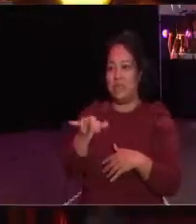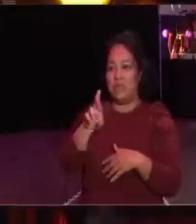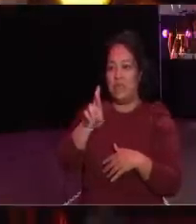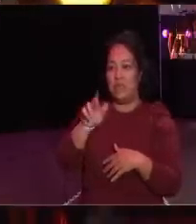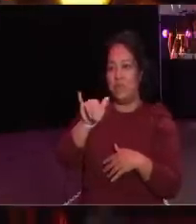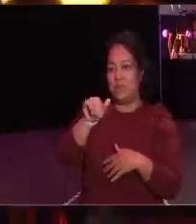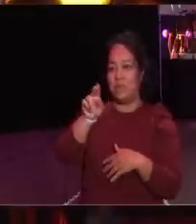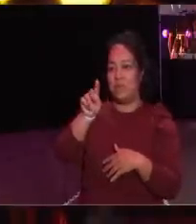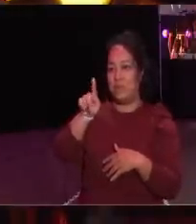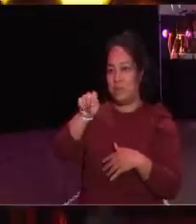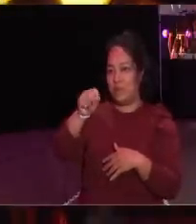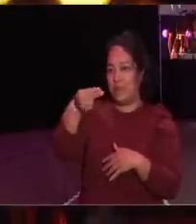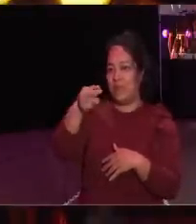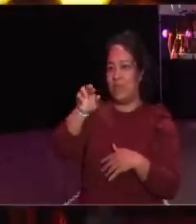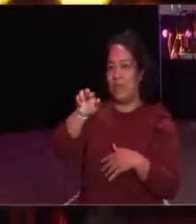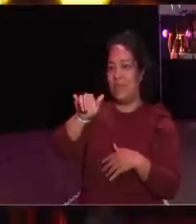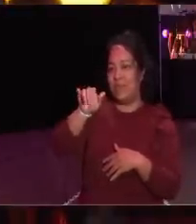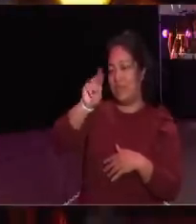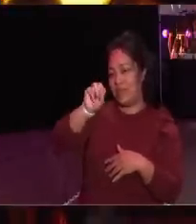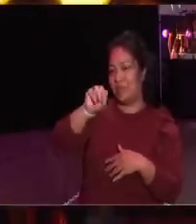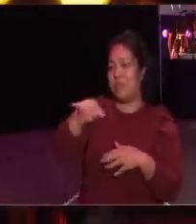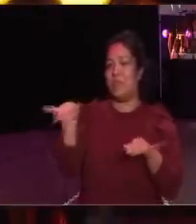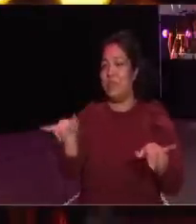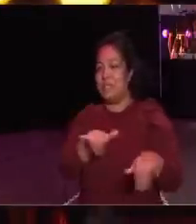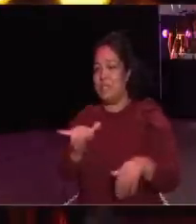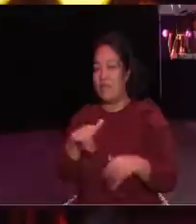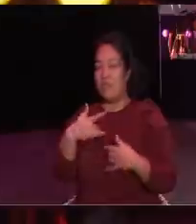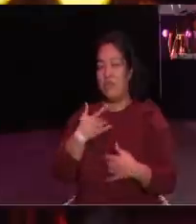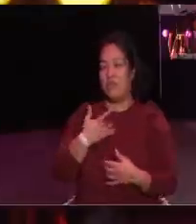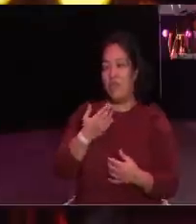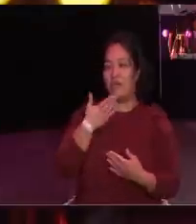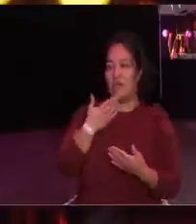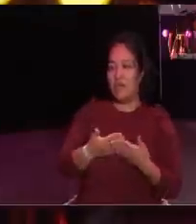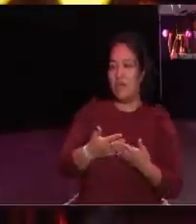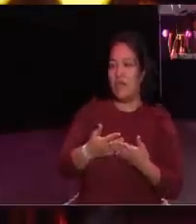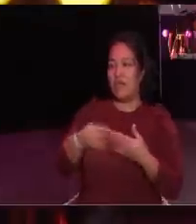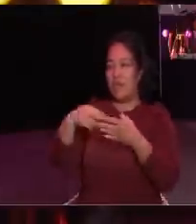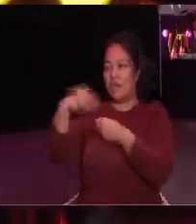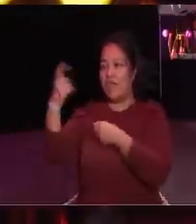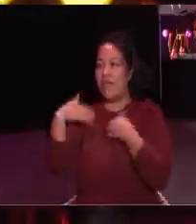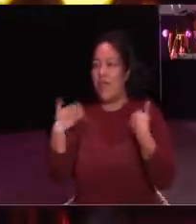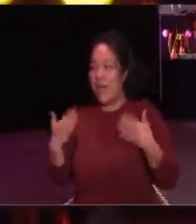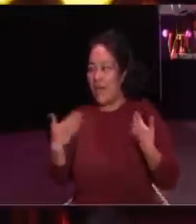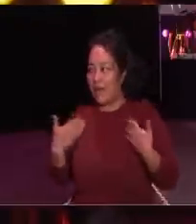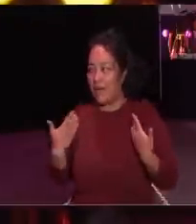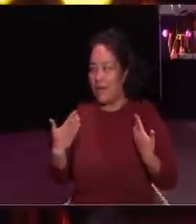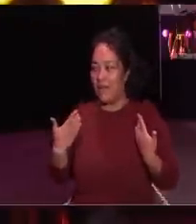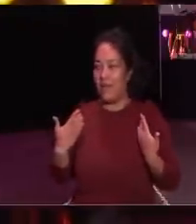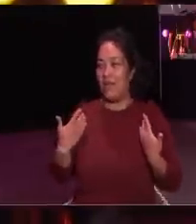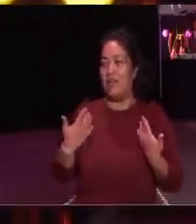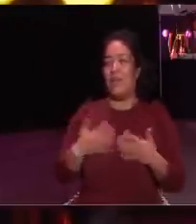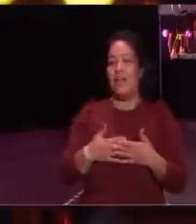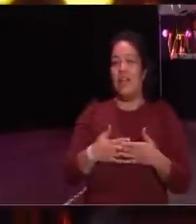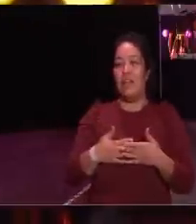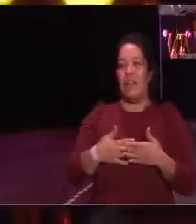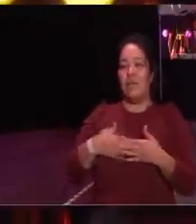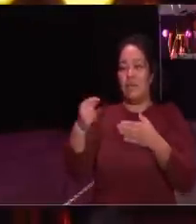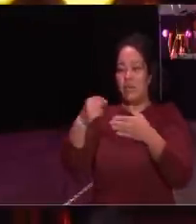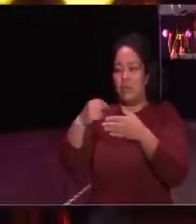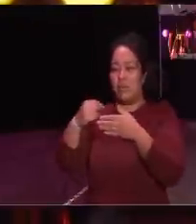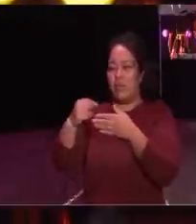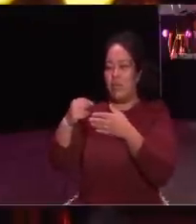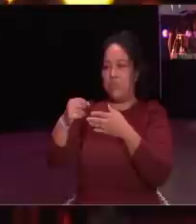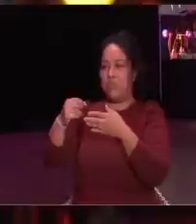the same. Y nos sentíamos bien. And we felt good. Y salíamos contentos. And we left happy. Salíamos tocados por el Espíritu